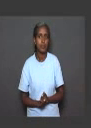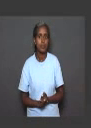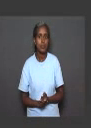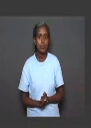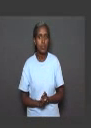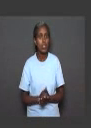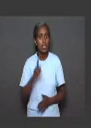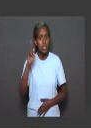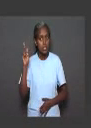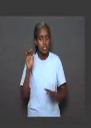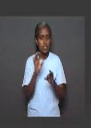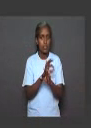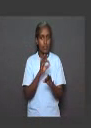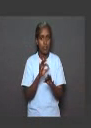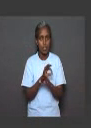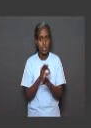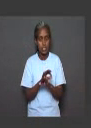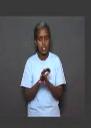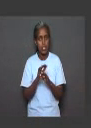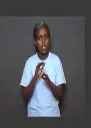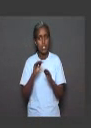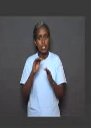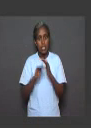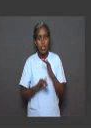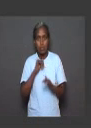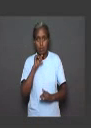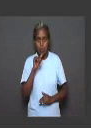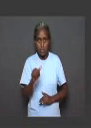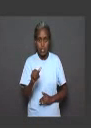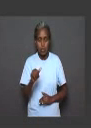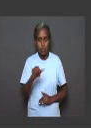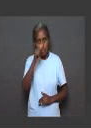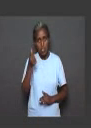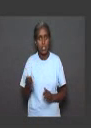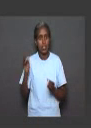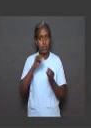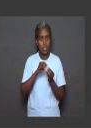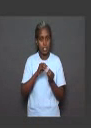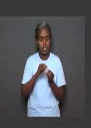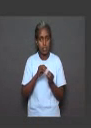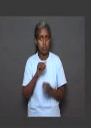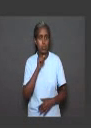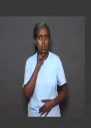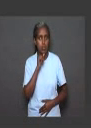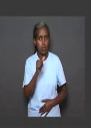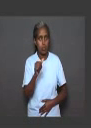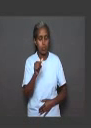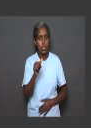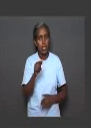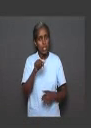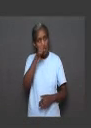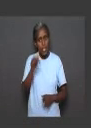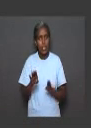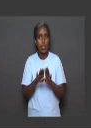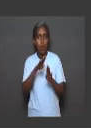This function cannot be reduced any further, so there will not be any open